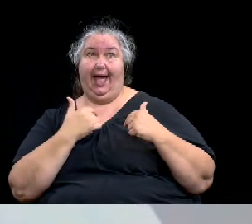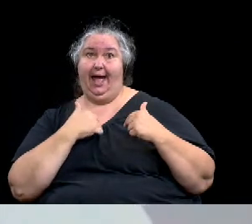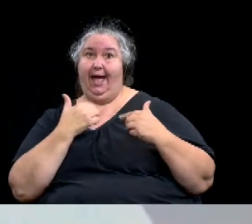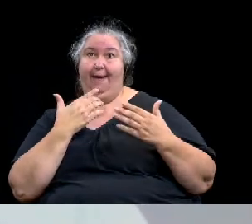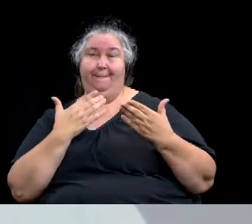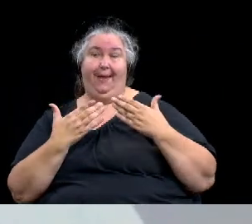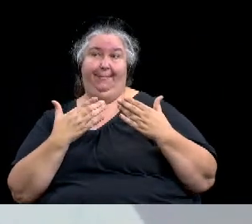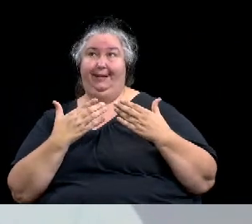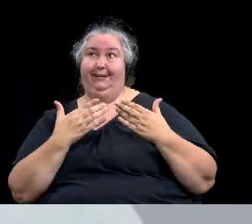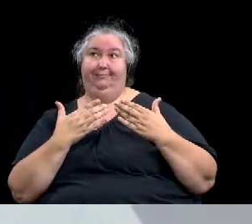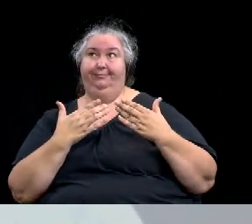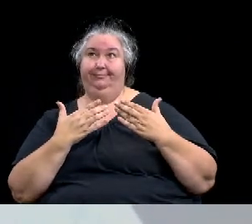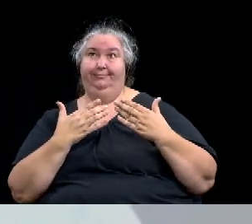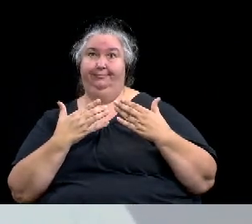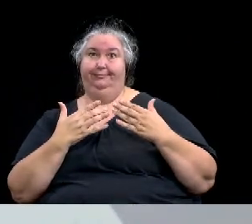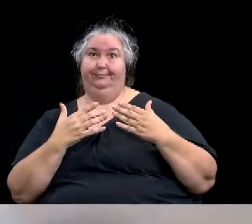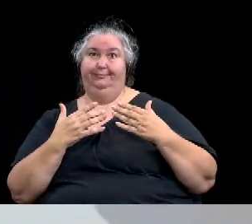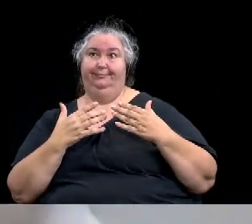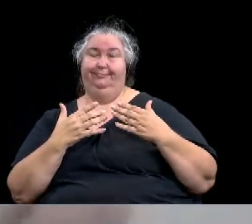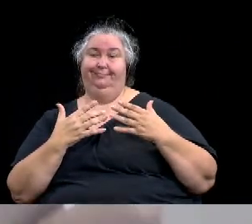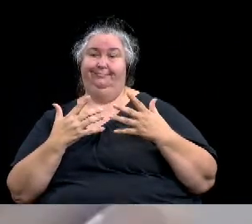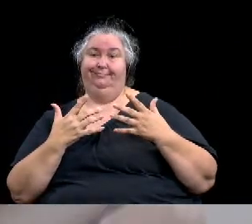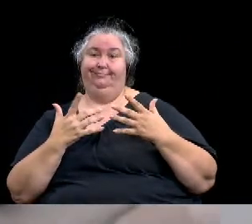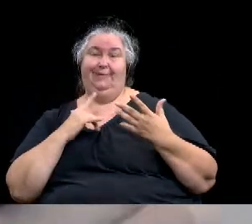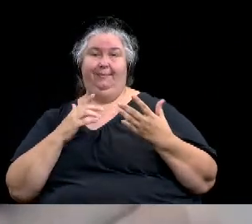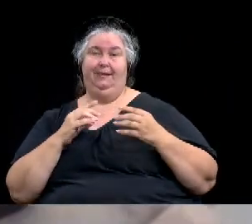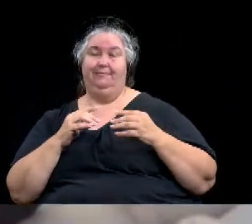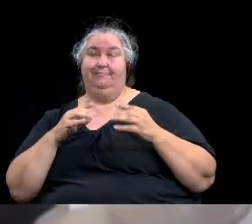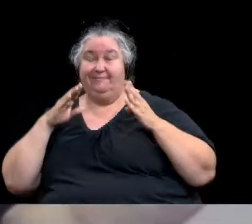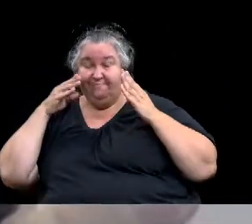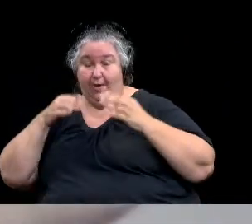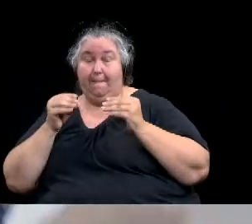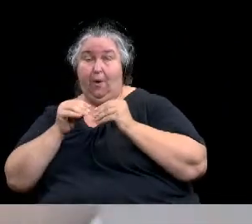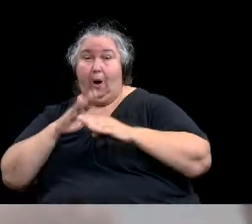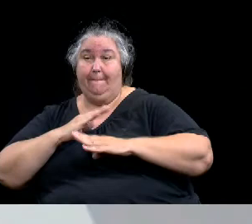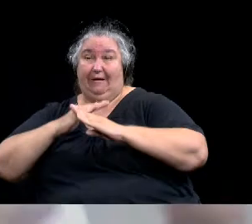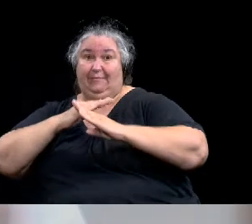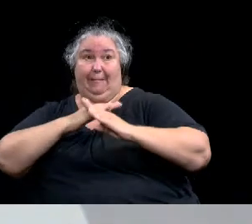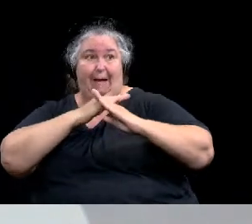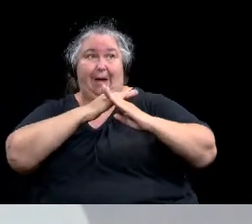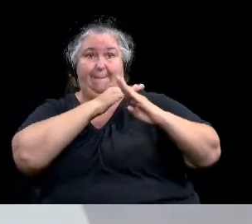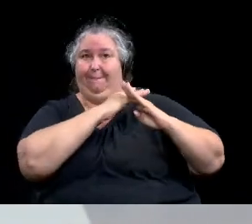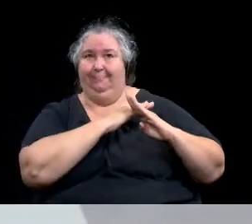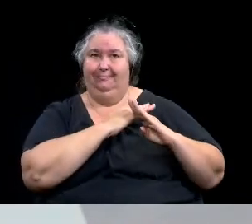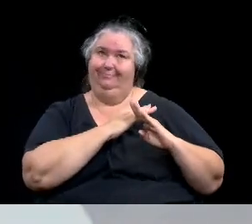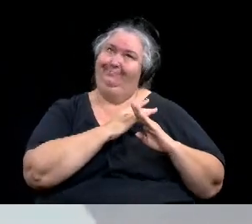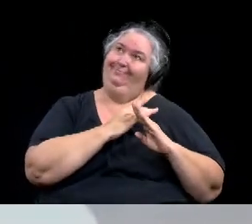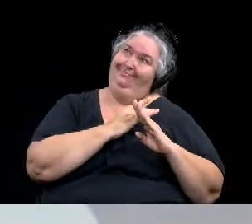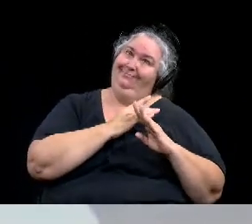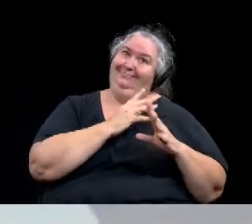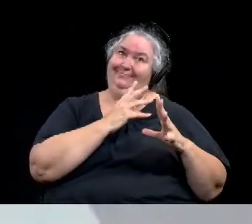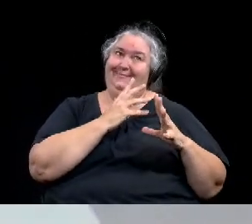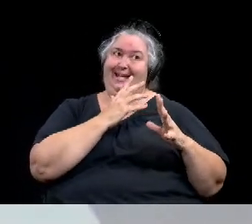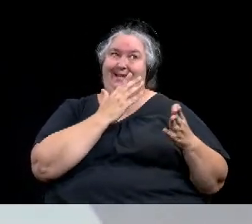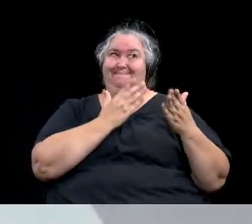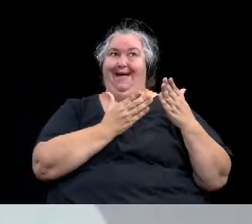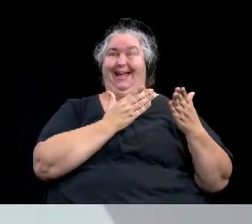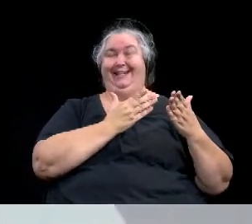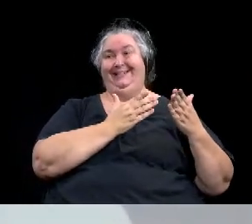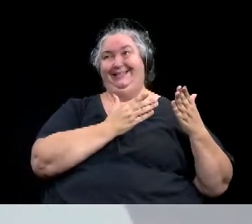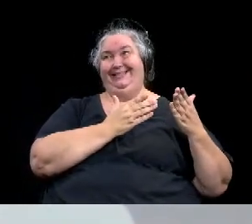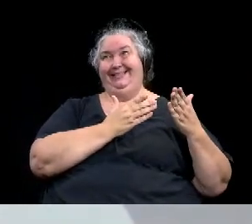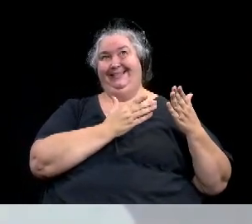hard on prevention, and might even run the risk